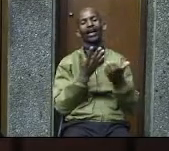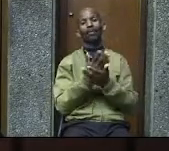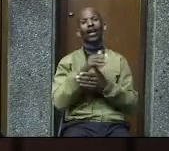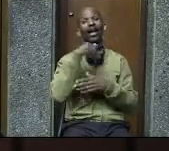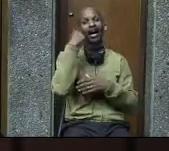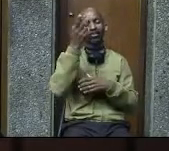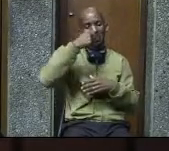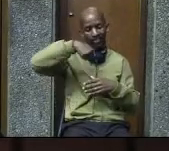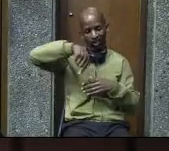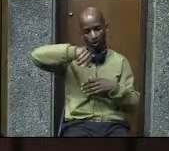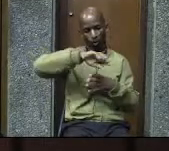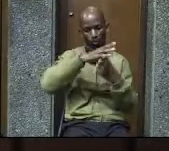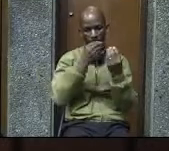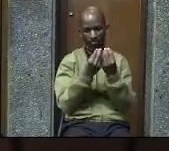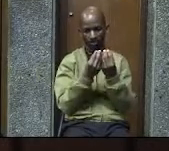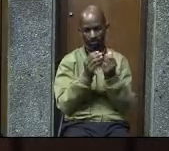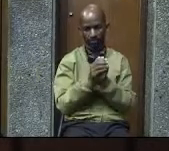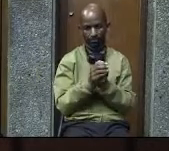the whole process has been